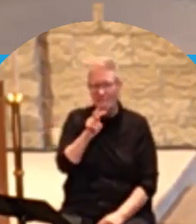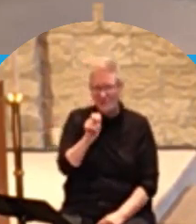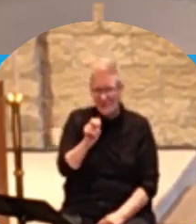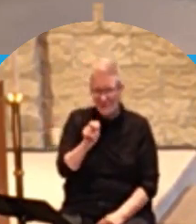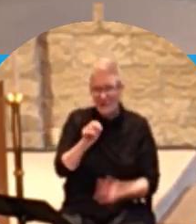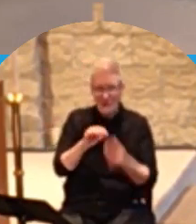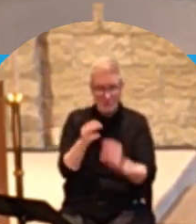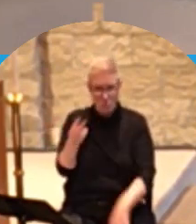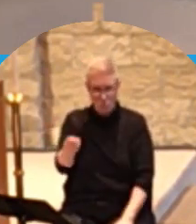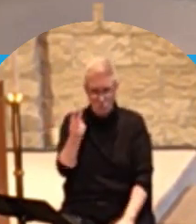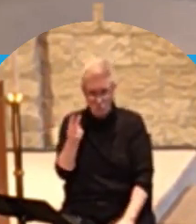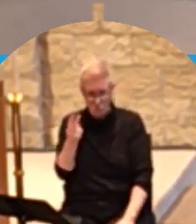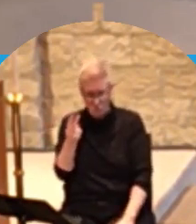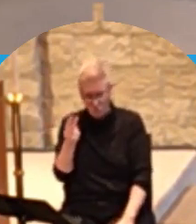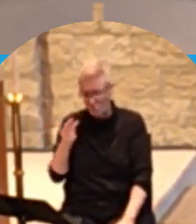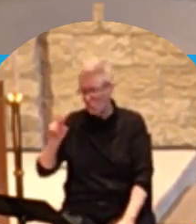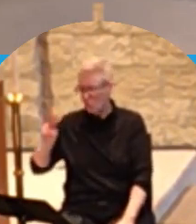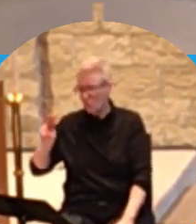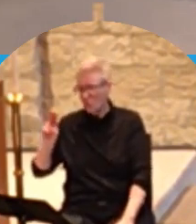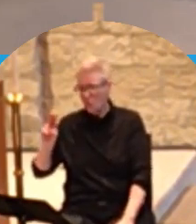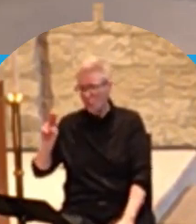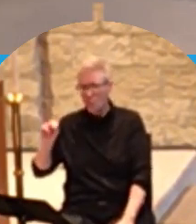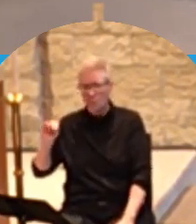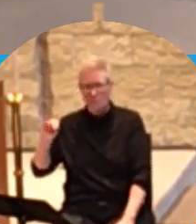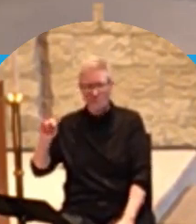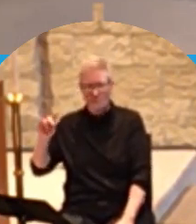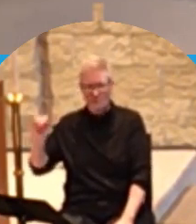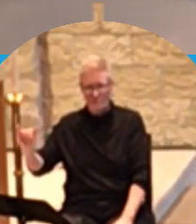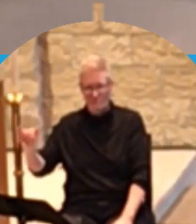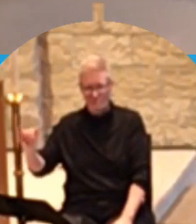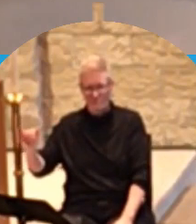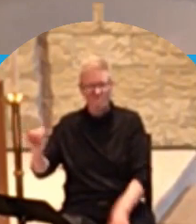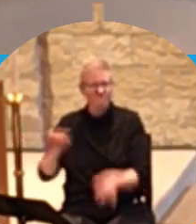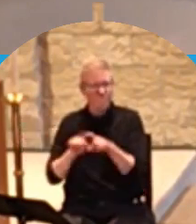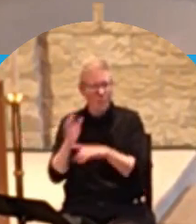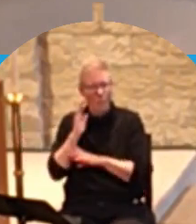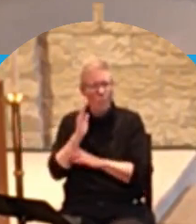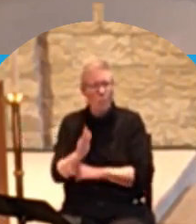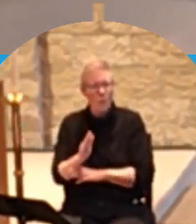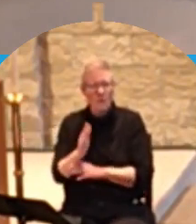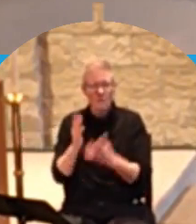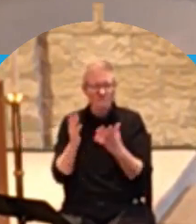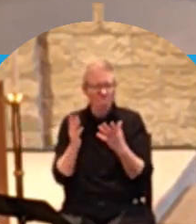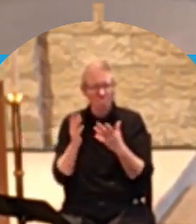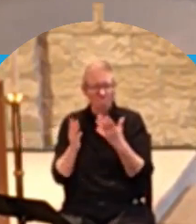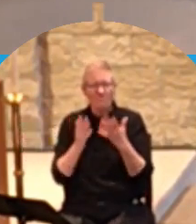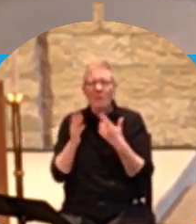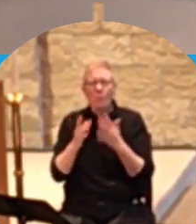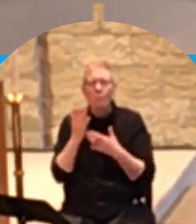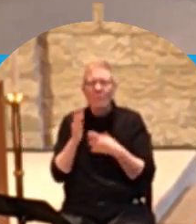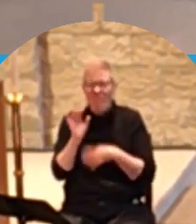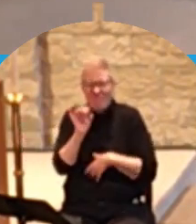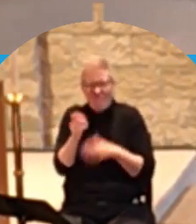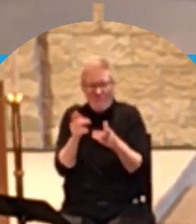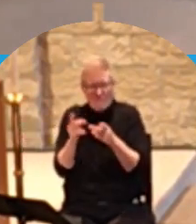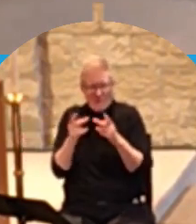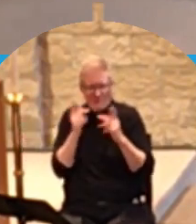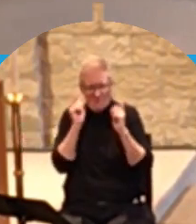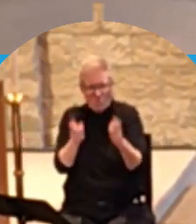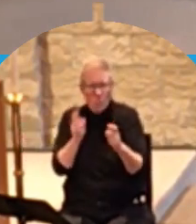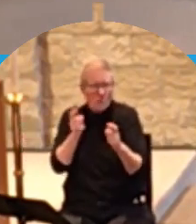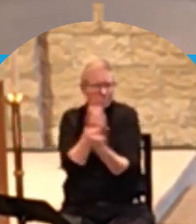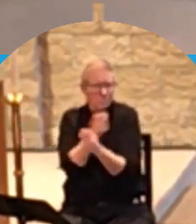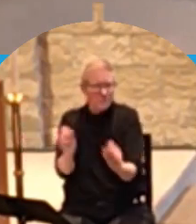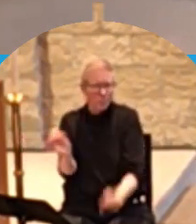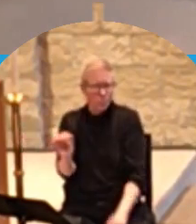2, and Unity. And that will also take you to a secured place to make that donation. And the third way